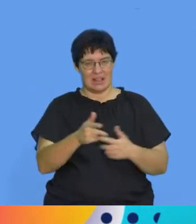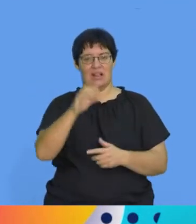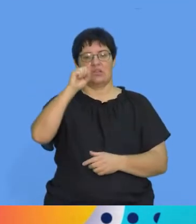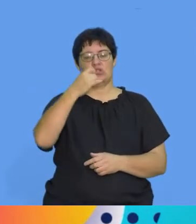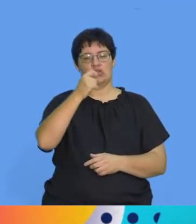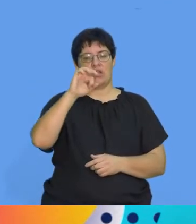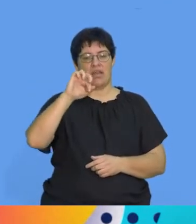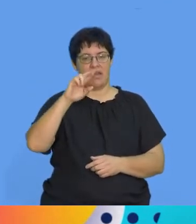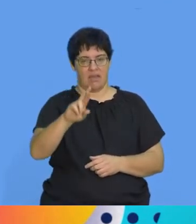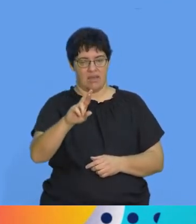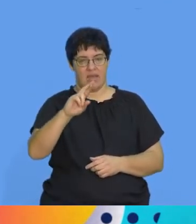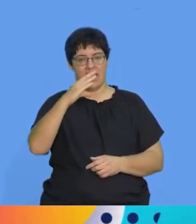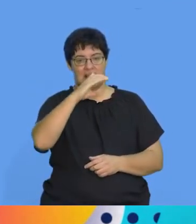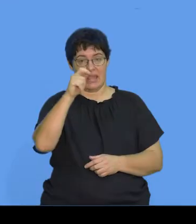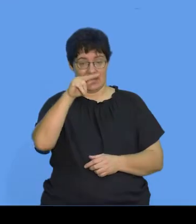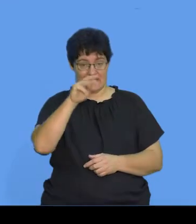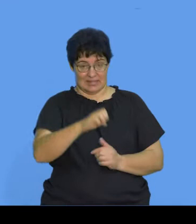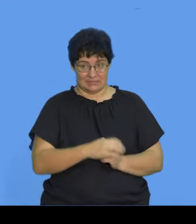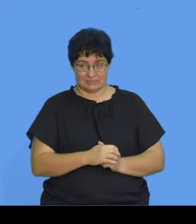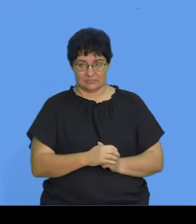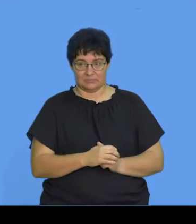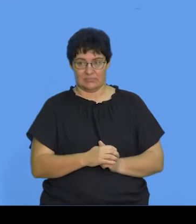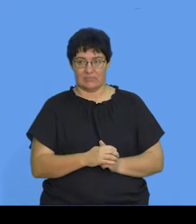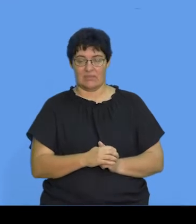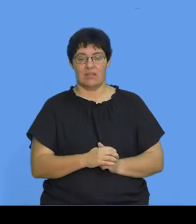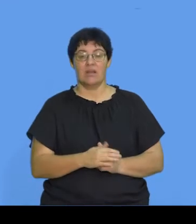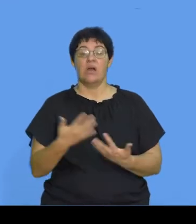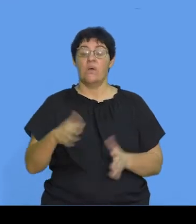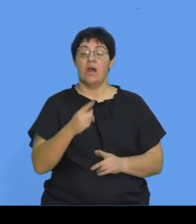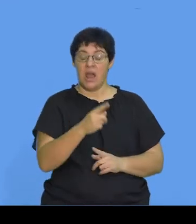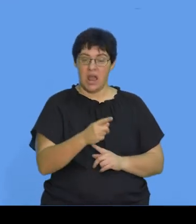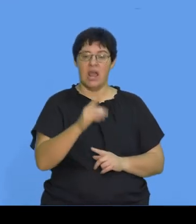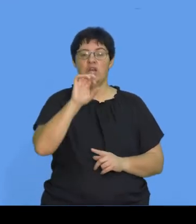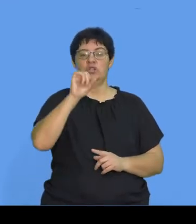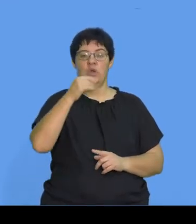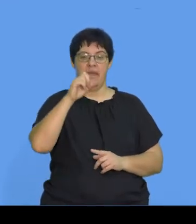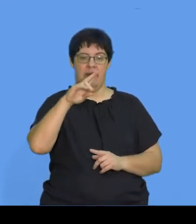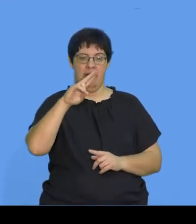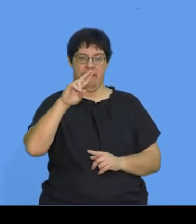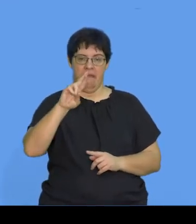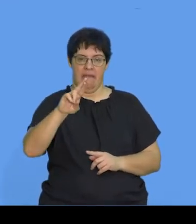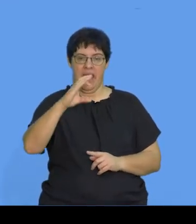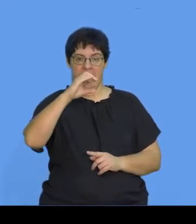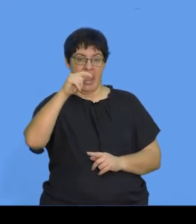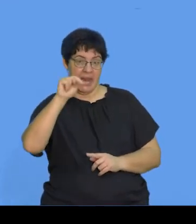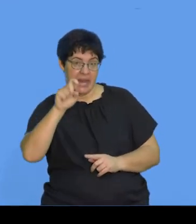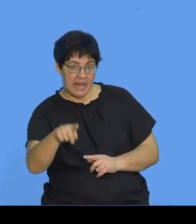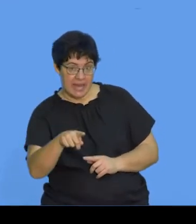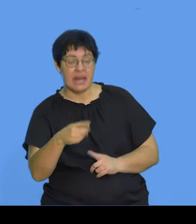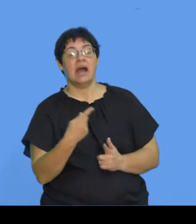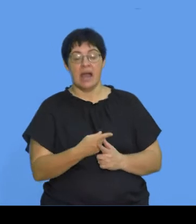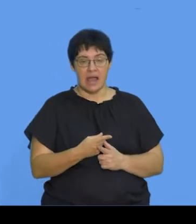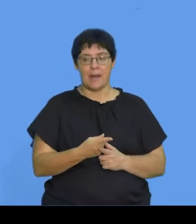That's sugar cane. So what we've got, those of you take sugar cane and